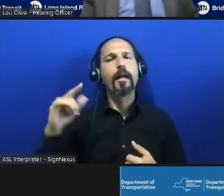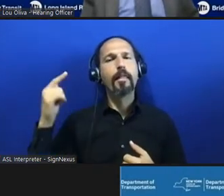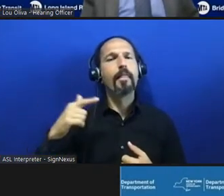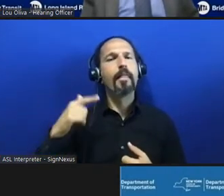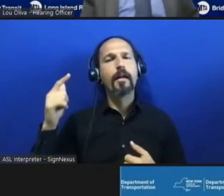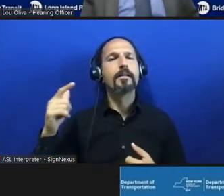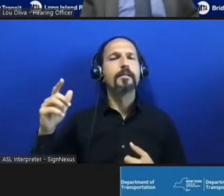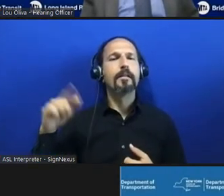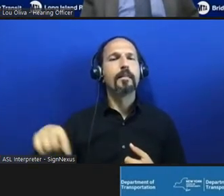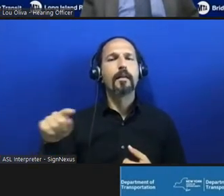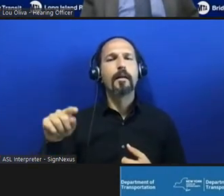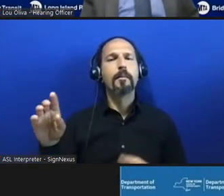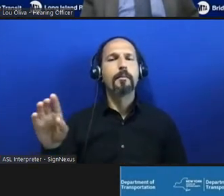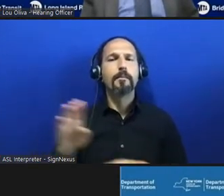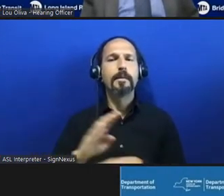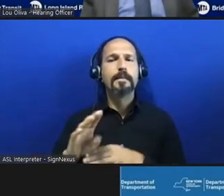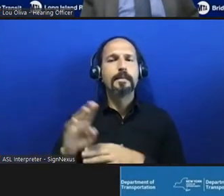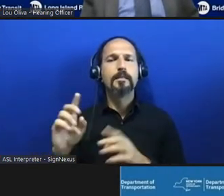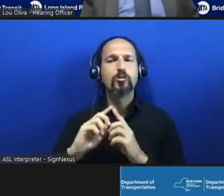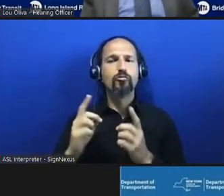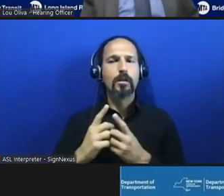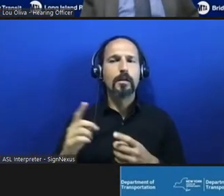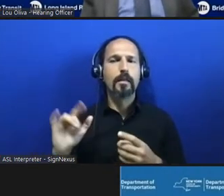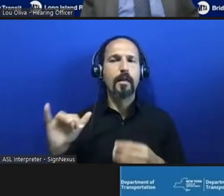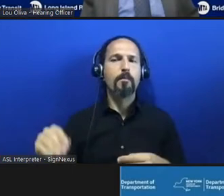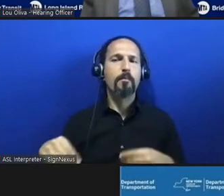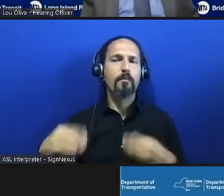district that's being proposed right now